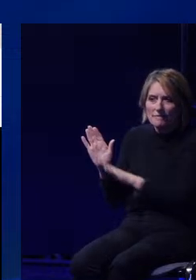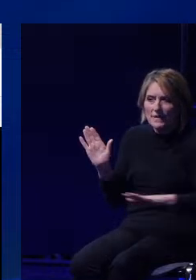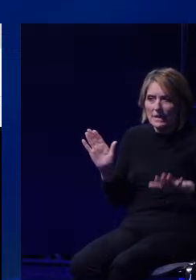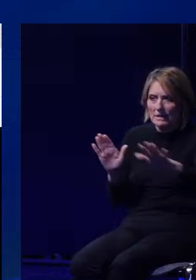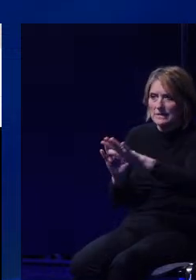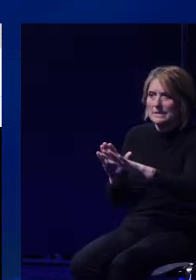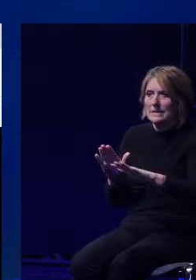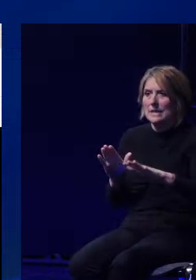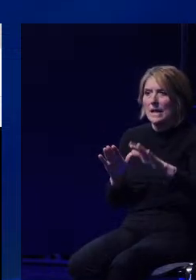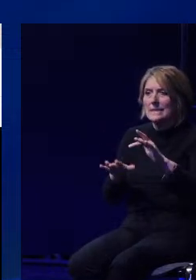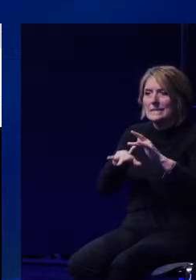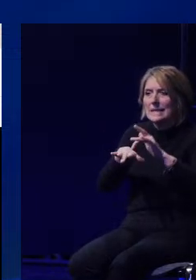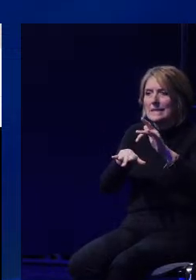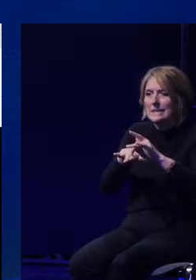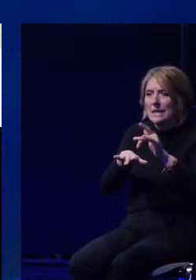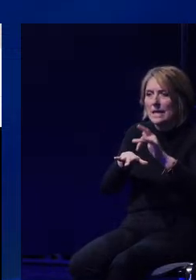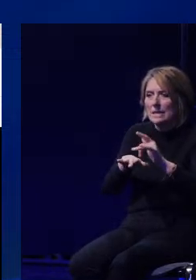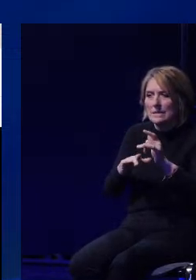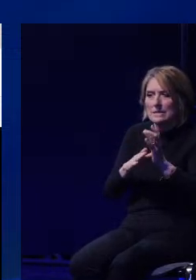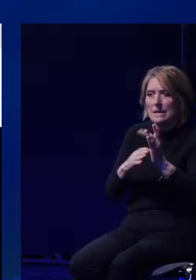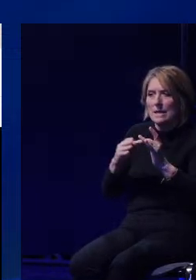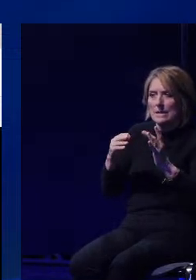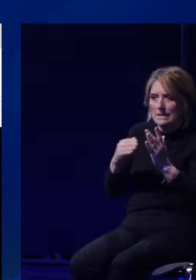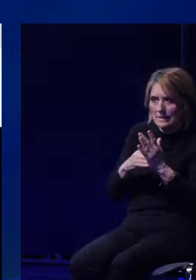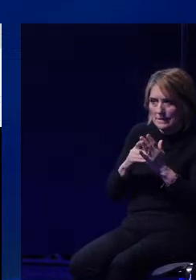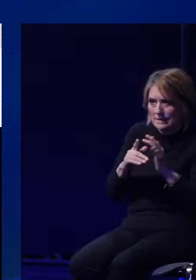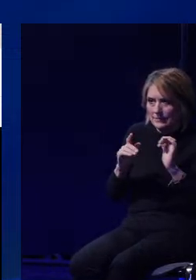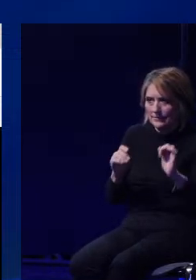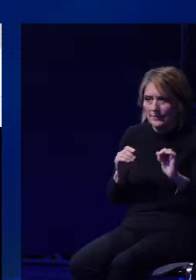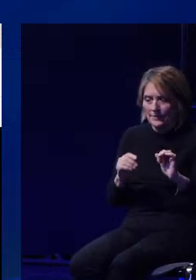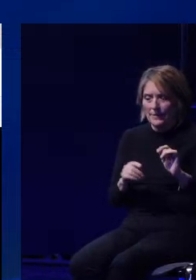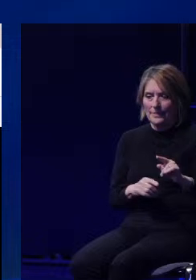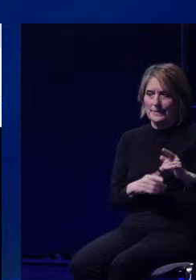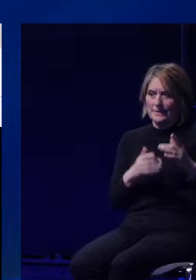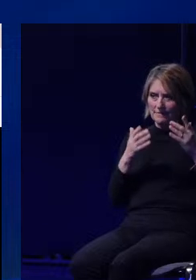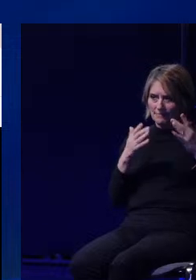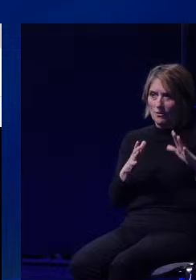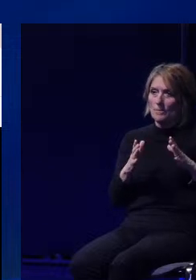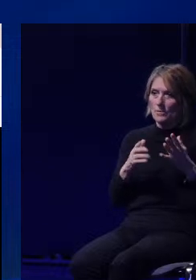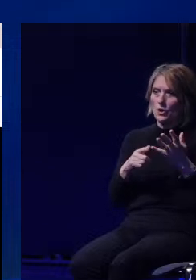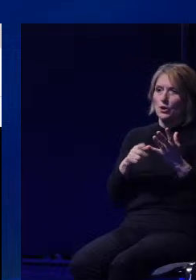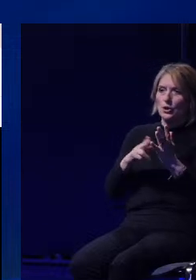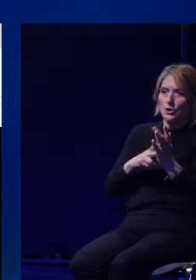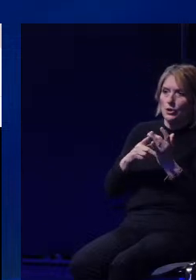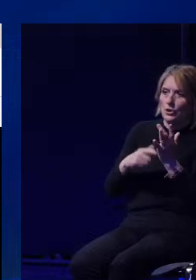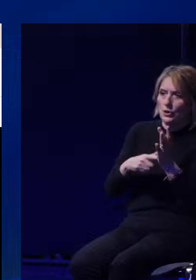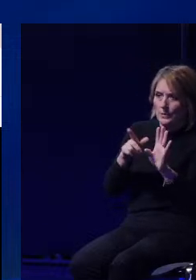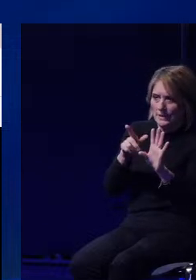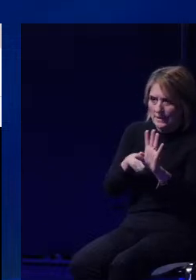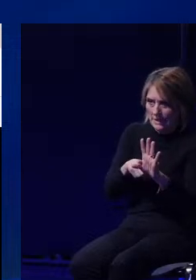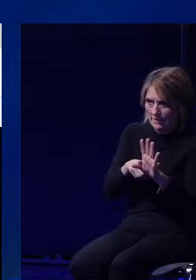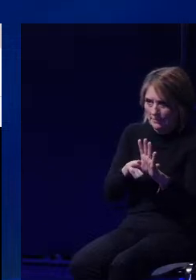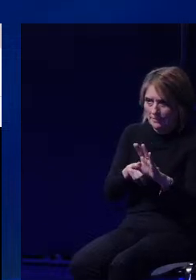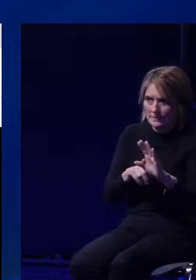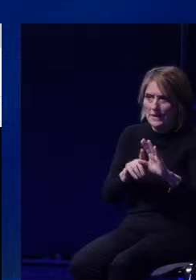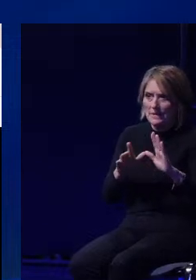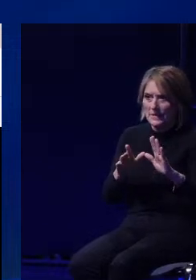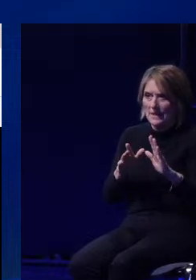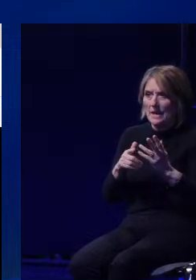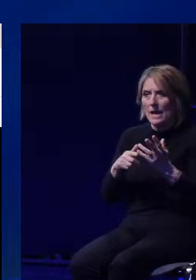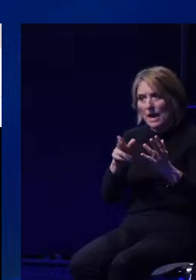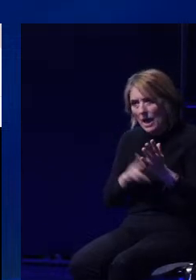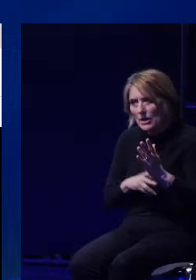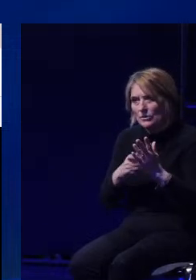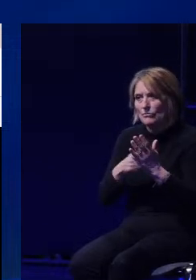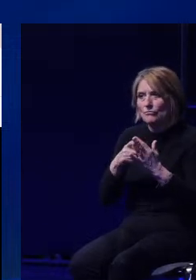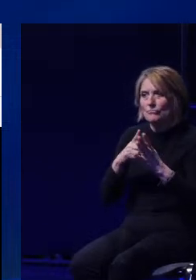sensor size. That list currently, as it's currently developed, comes from Unity. Unity is Unreal Engine's